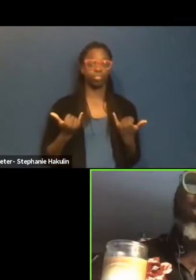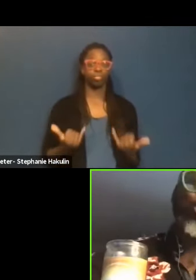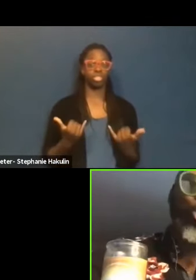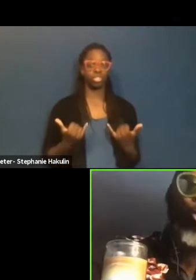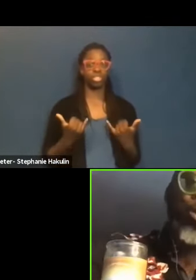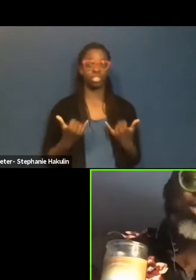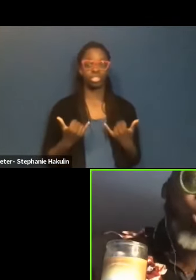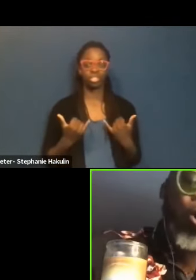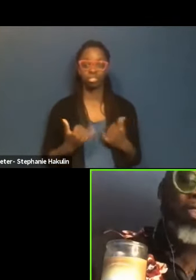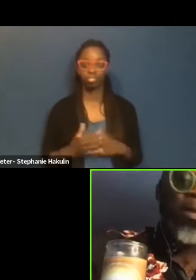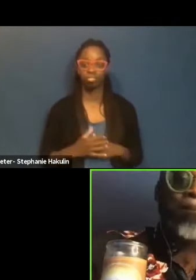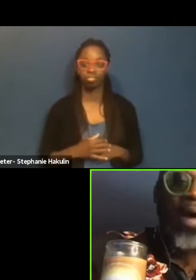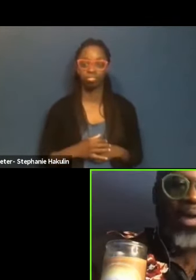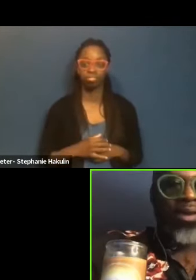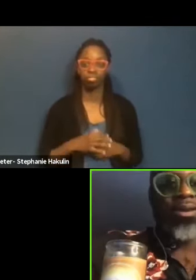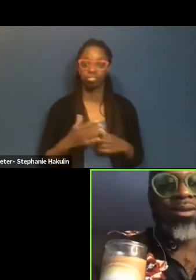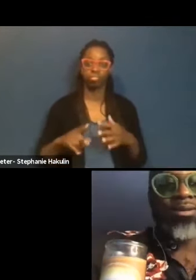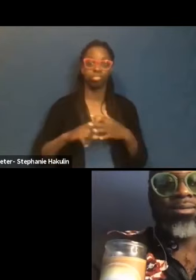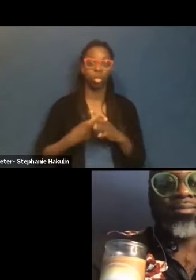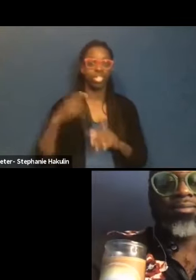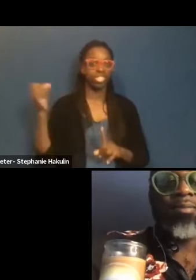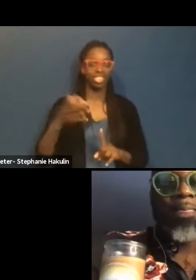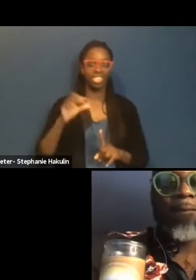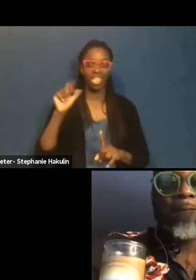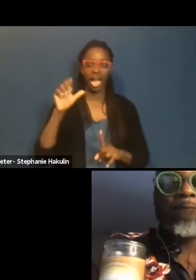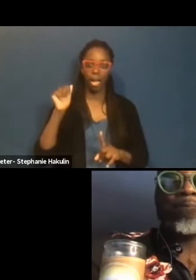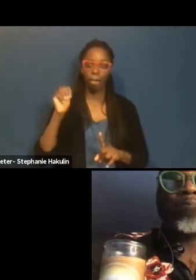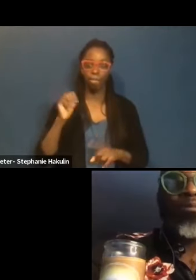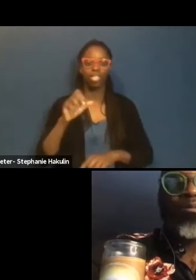up for St. Louis on the mic.